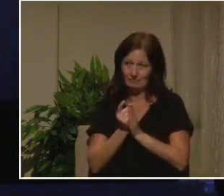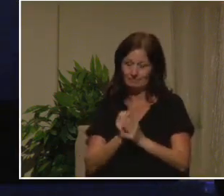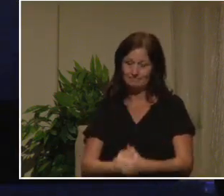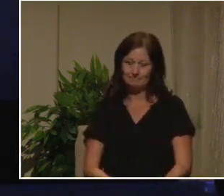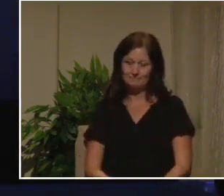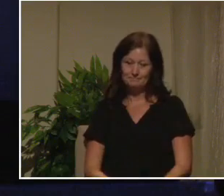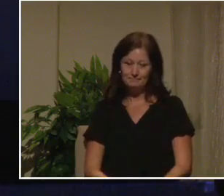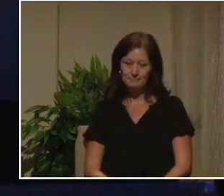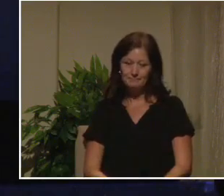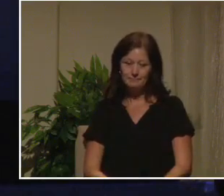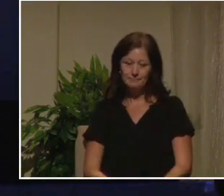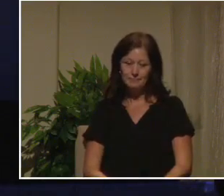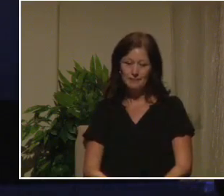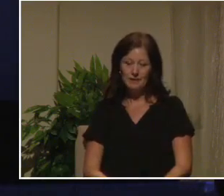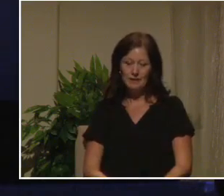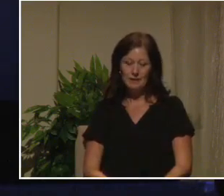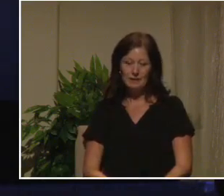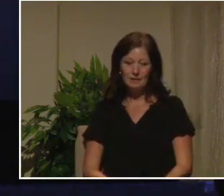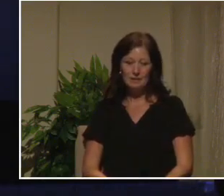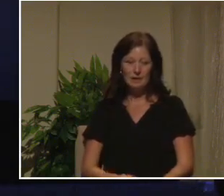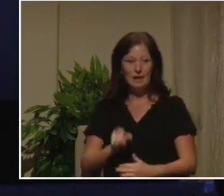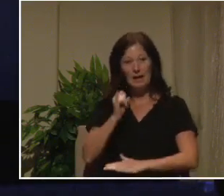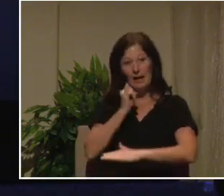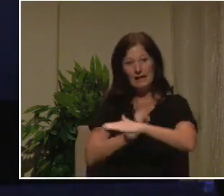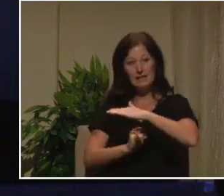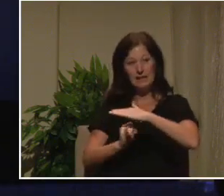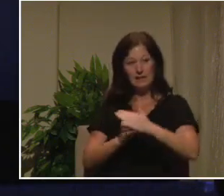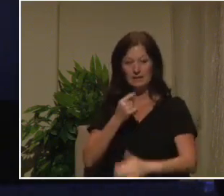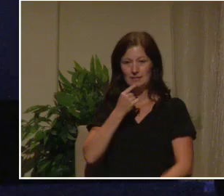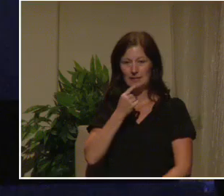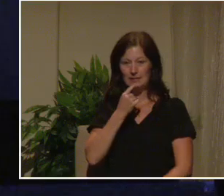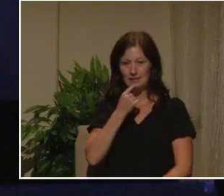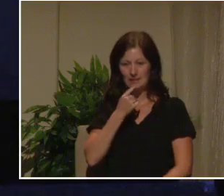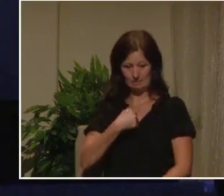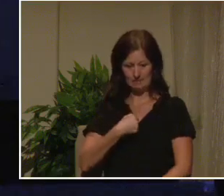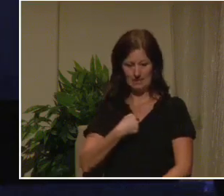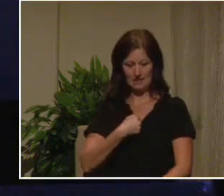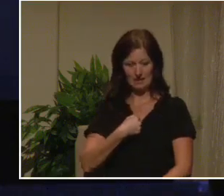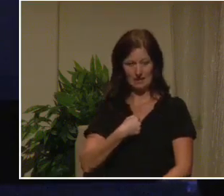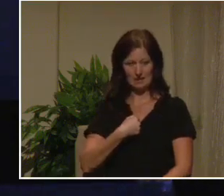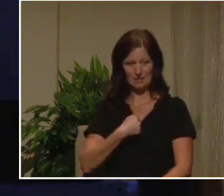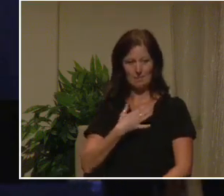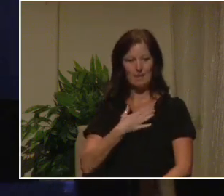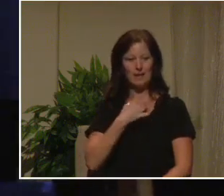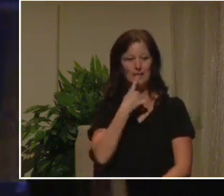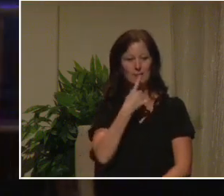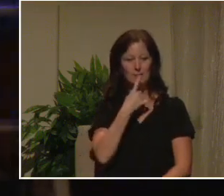He said, I am a man of unclean lips, and I live among a people of unclean lips.